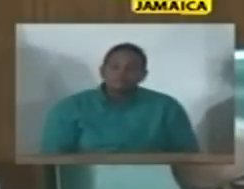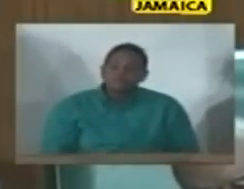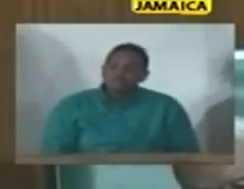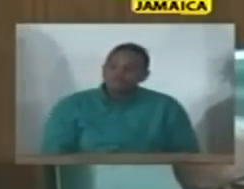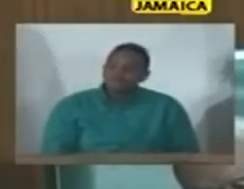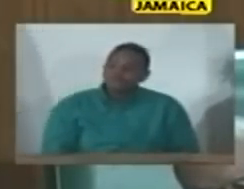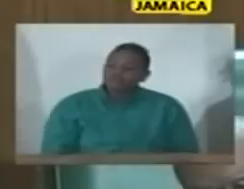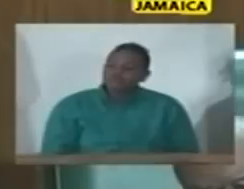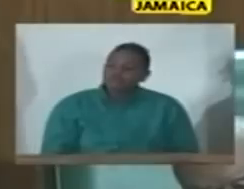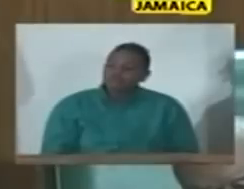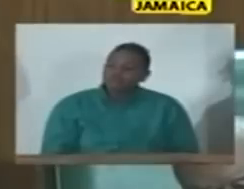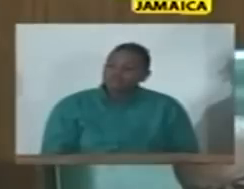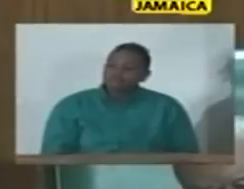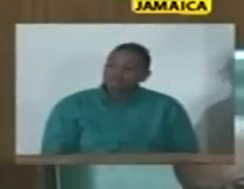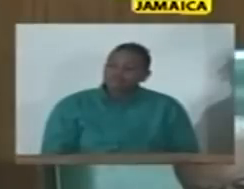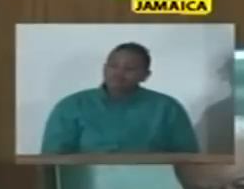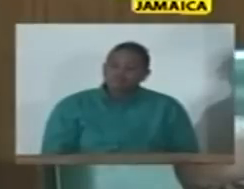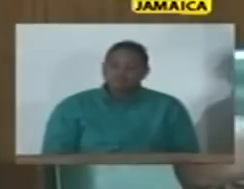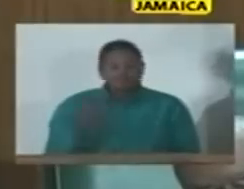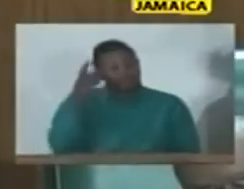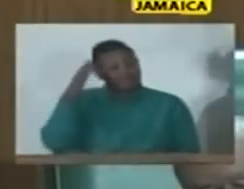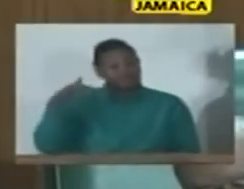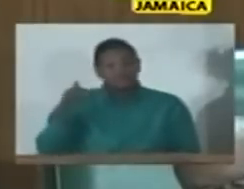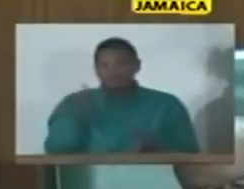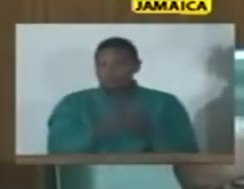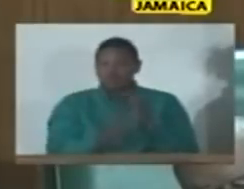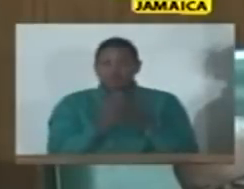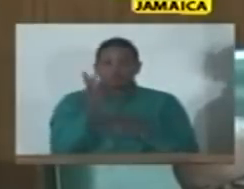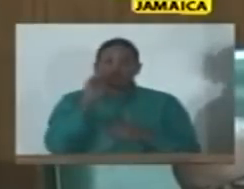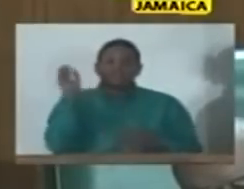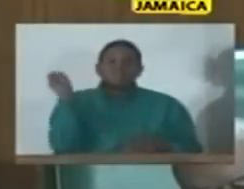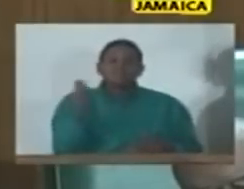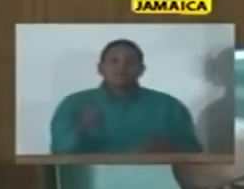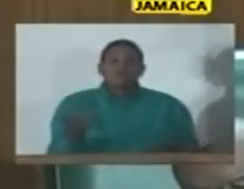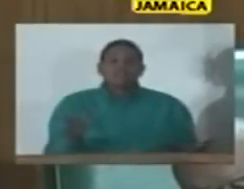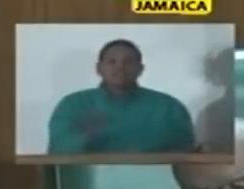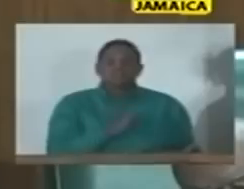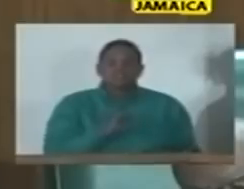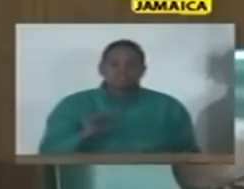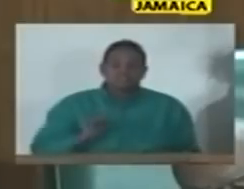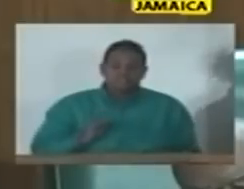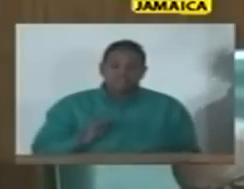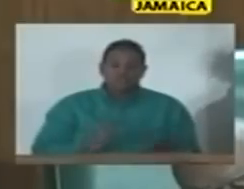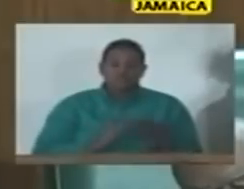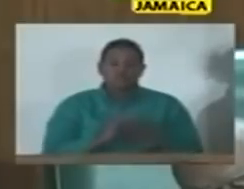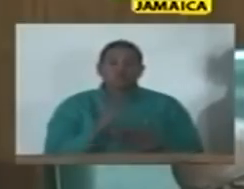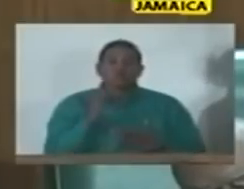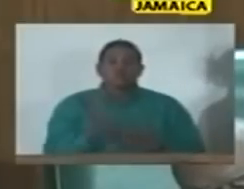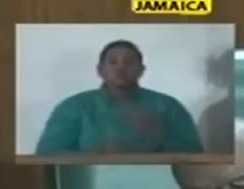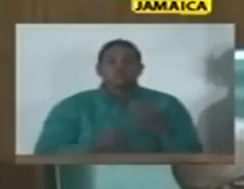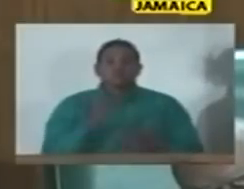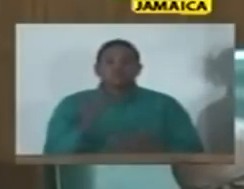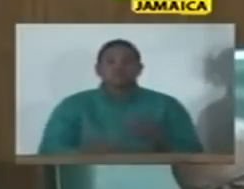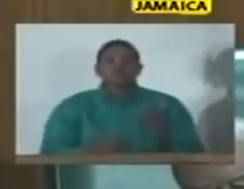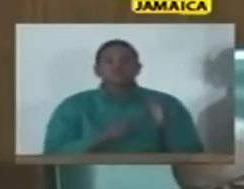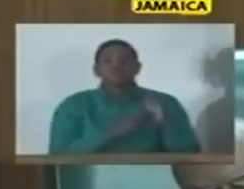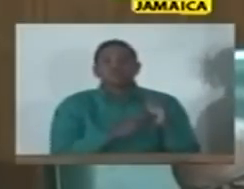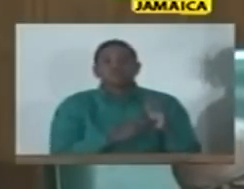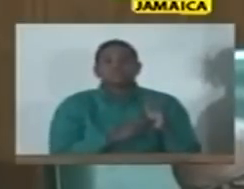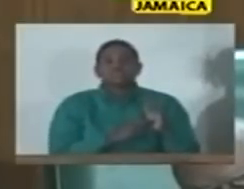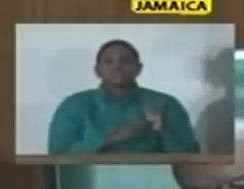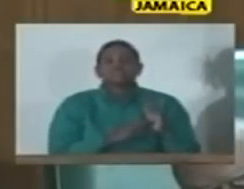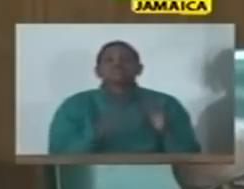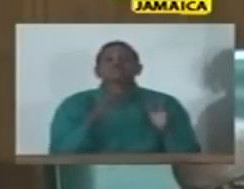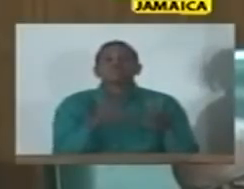Because it has been passed here. It would have to come back here through all its stages, downstairs and the